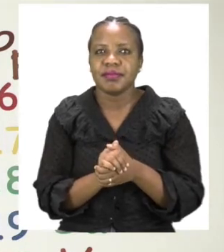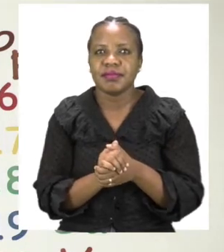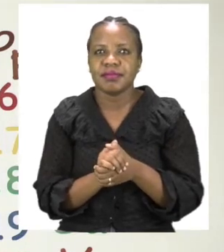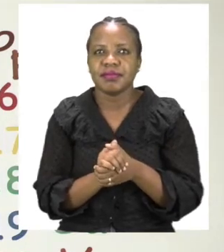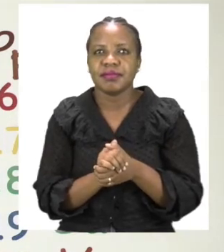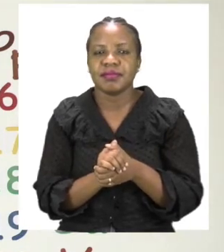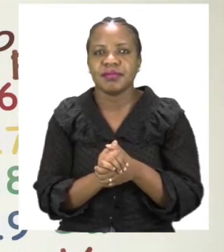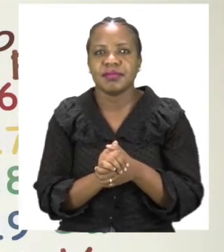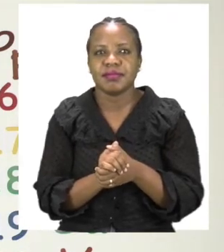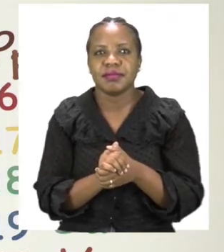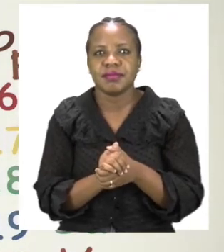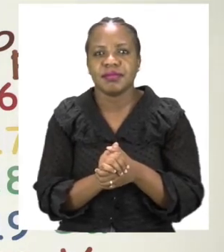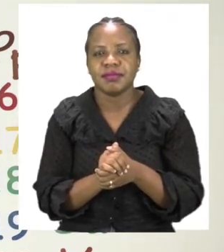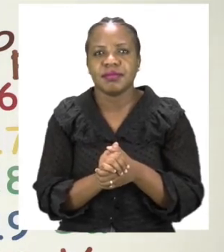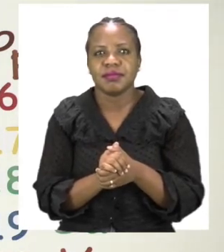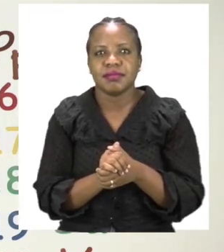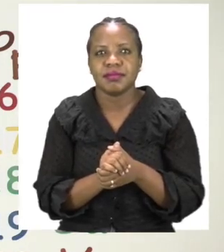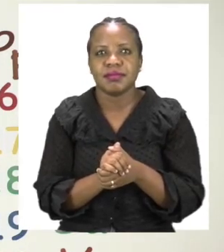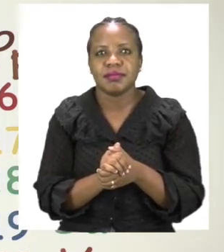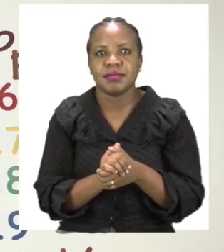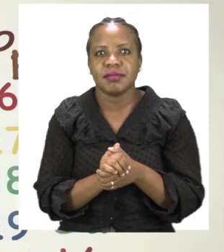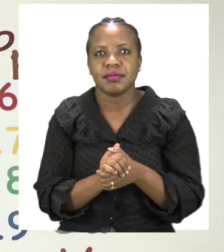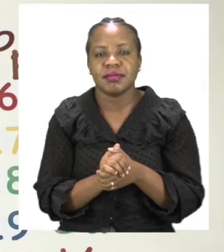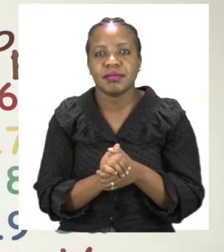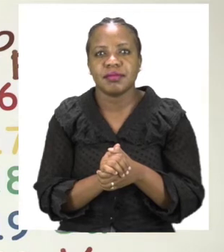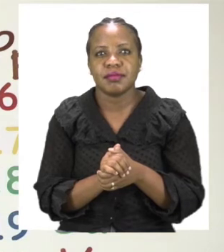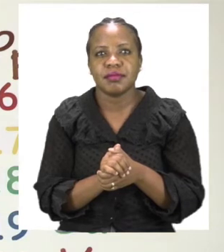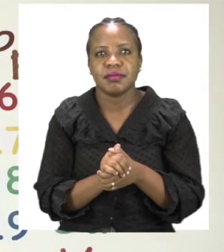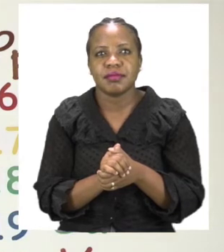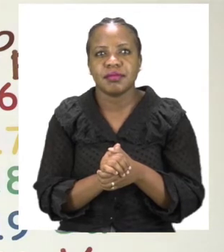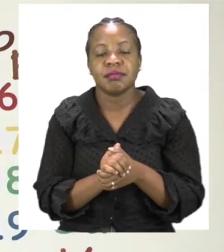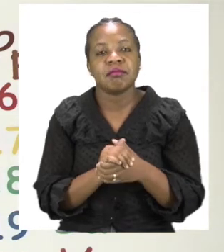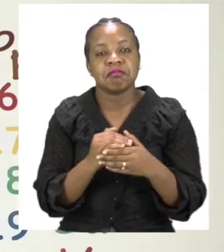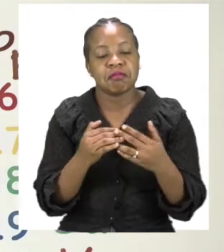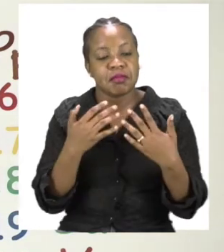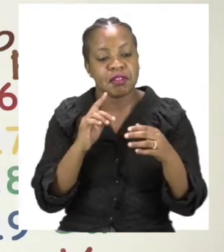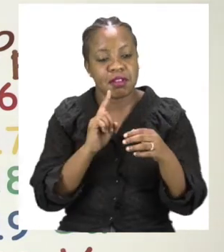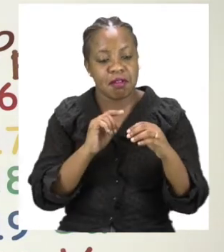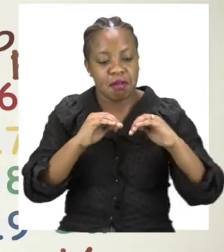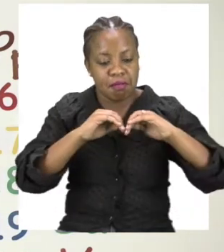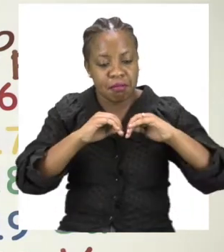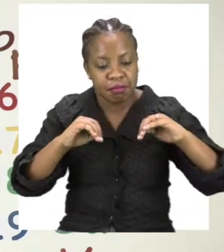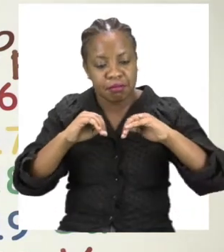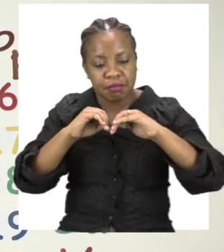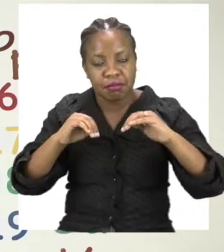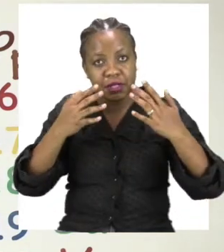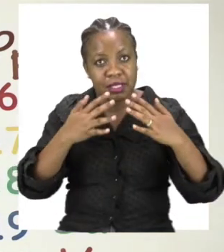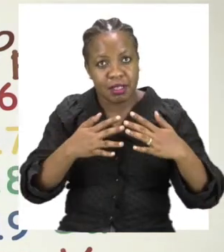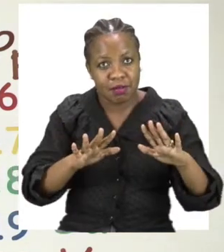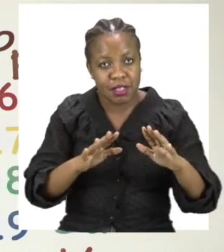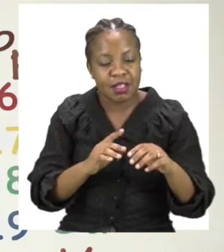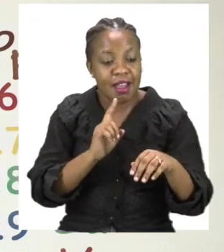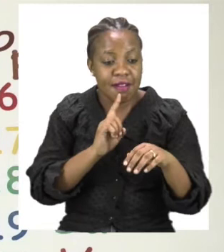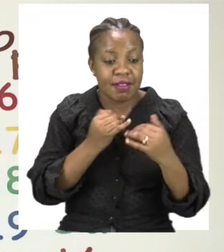So now that we are done with this first step, we need to go to the second step, which is adding what is in